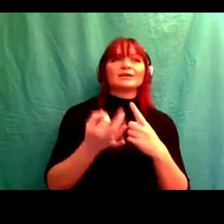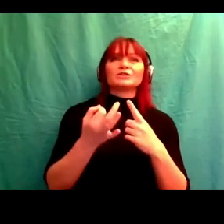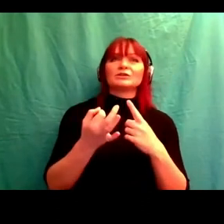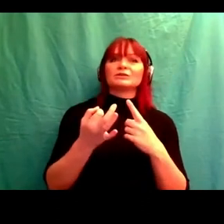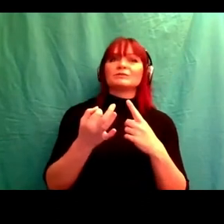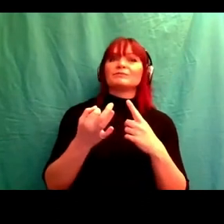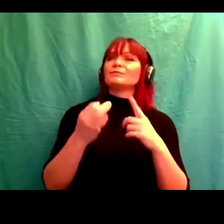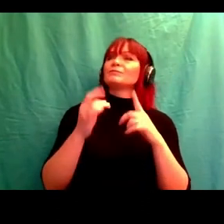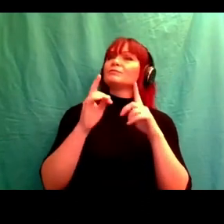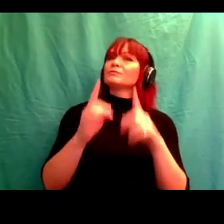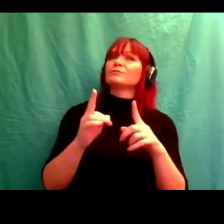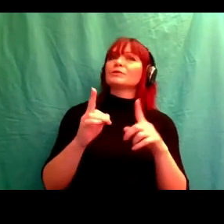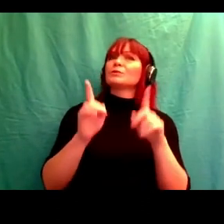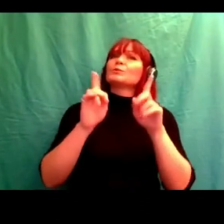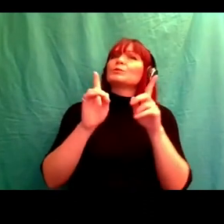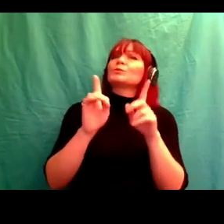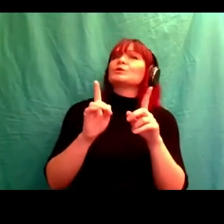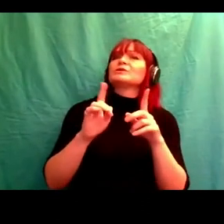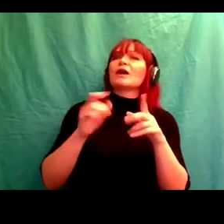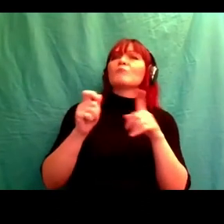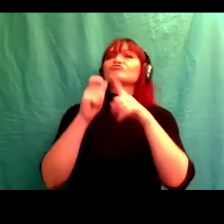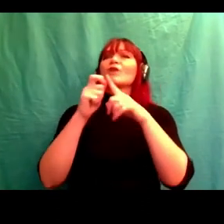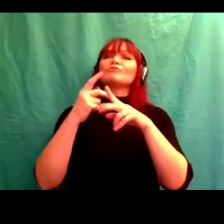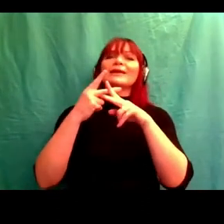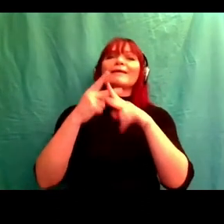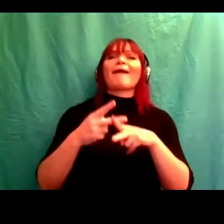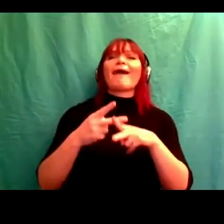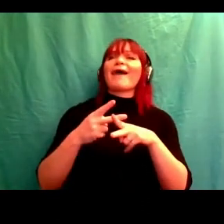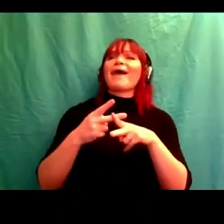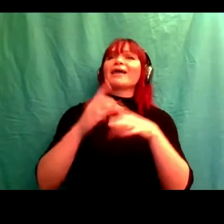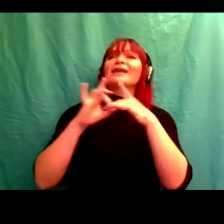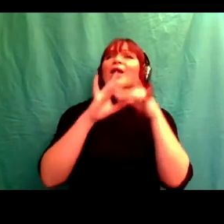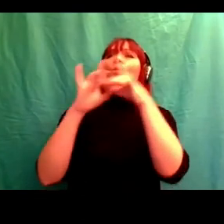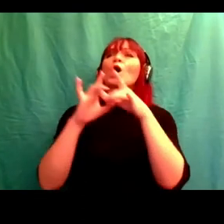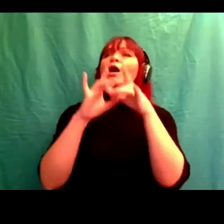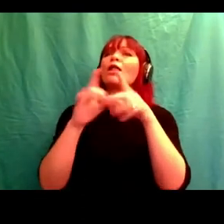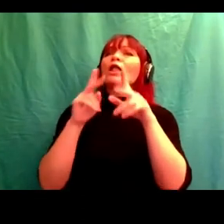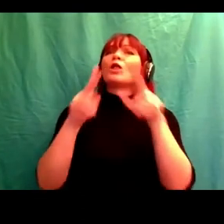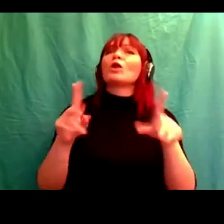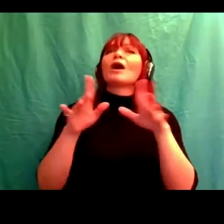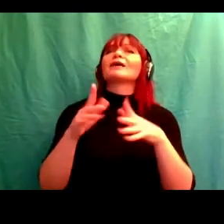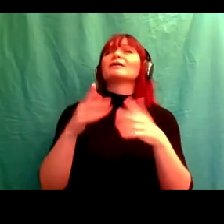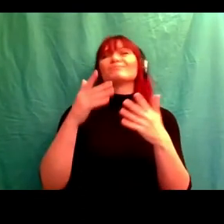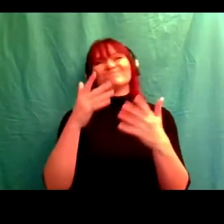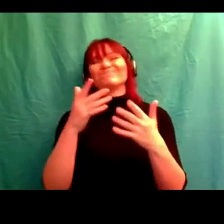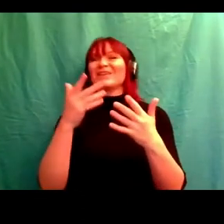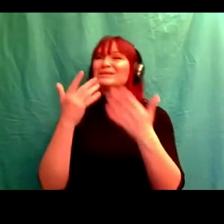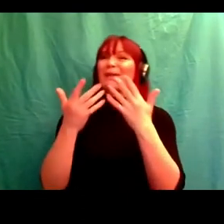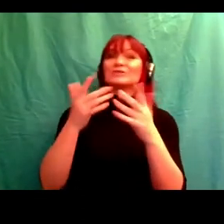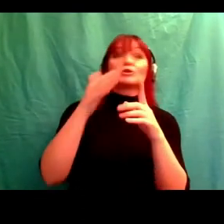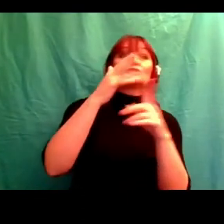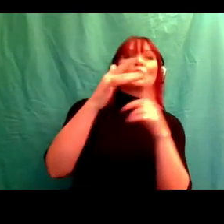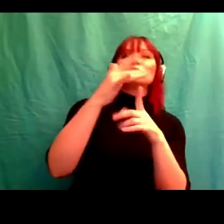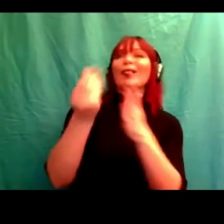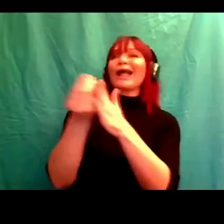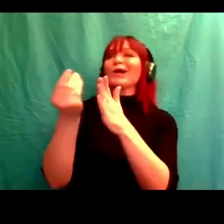Marmot-informed primary care network look like, given that 80% of health and wellbeing outcomes depend on social economic determinants. So I think that picks up the sorts of points